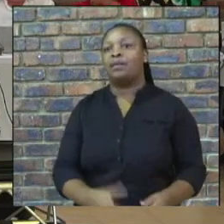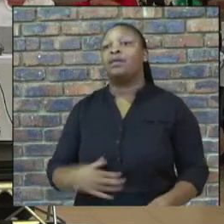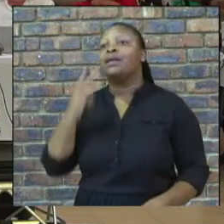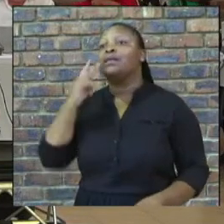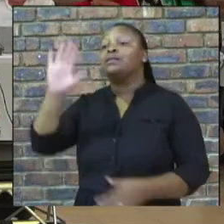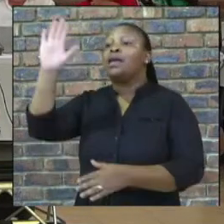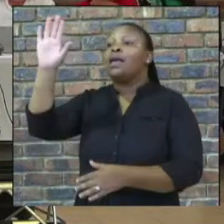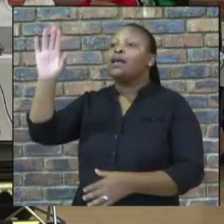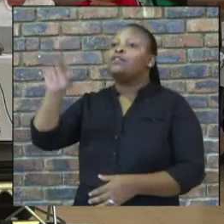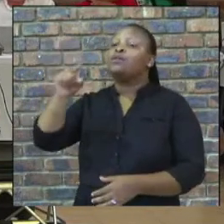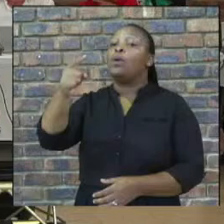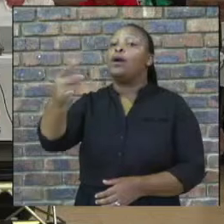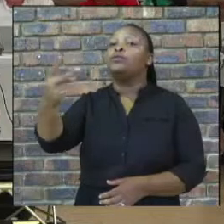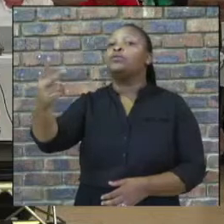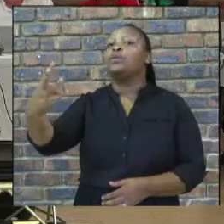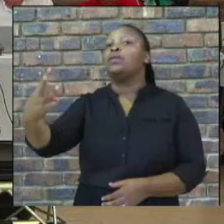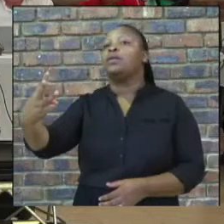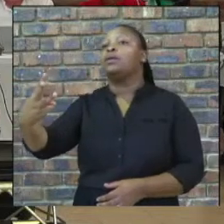4,